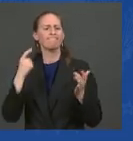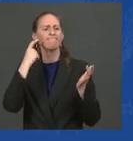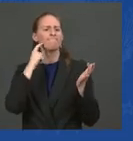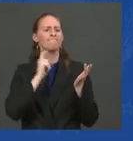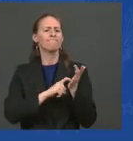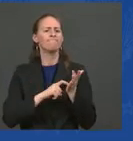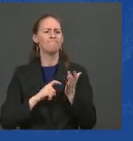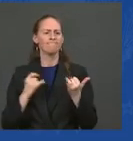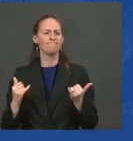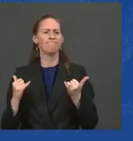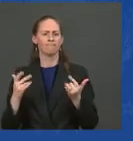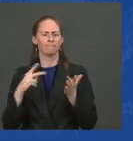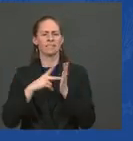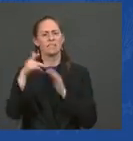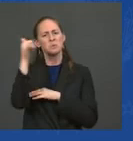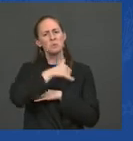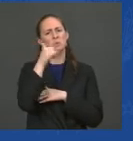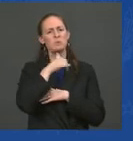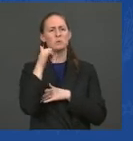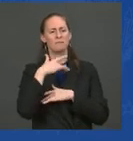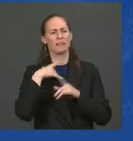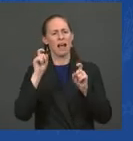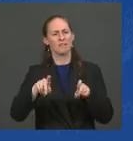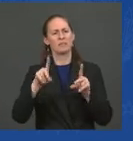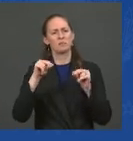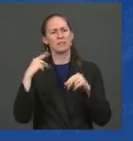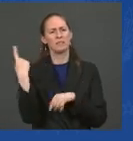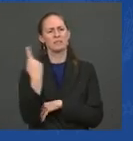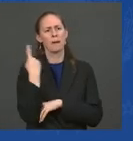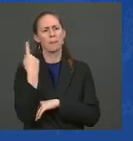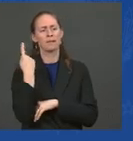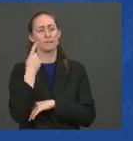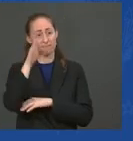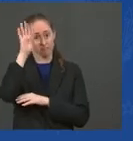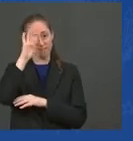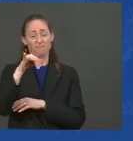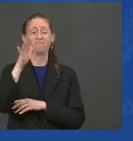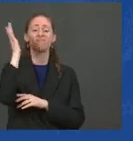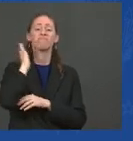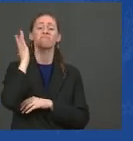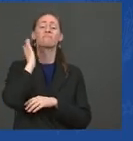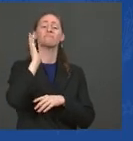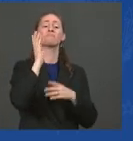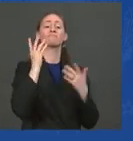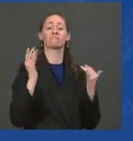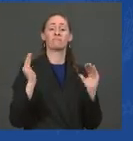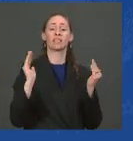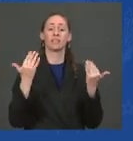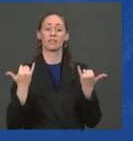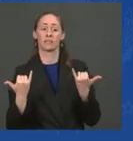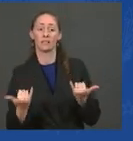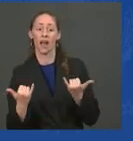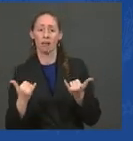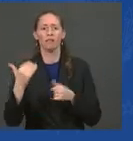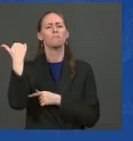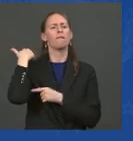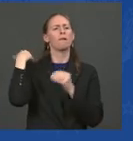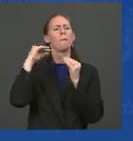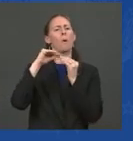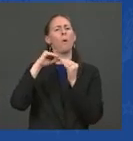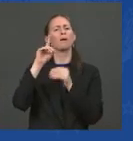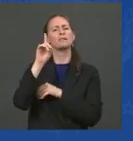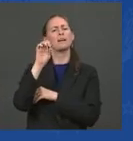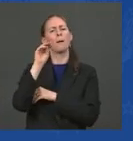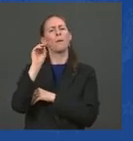have fewer democracies in the world today than we did 15 years ago. Fewer. Not more,